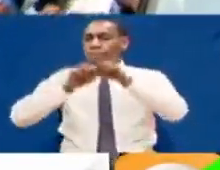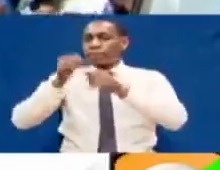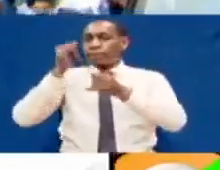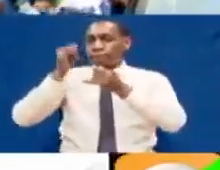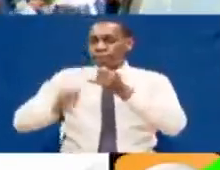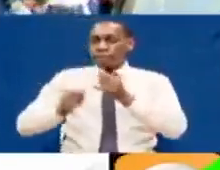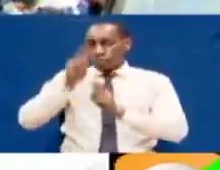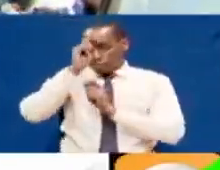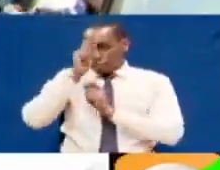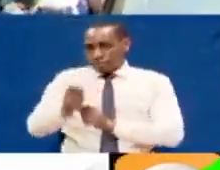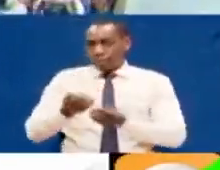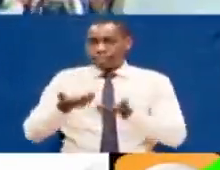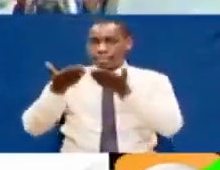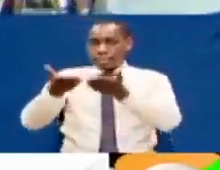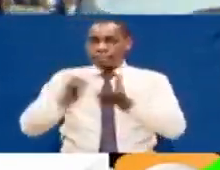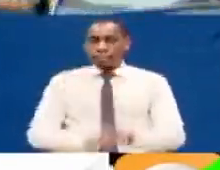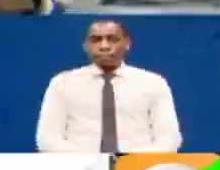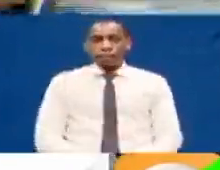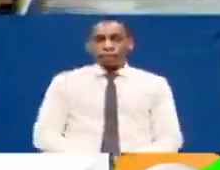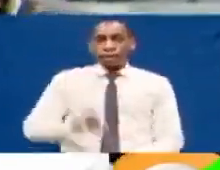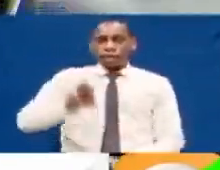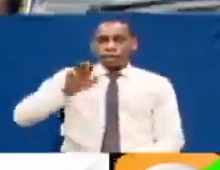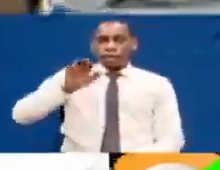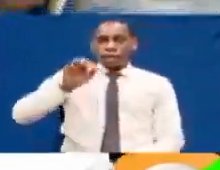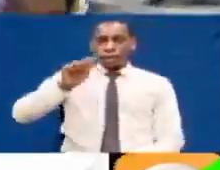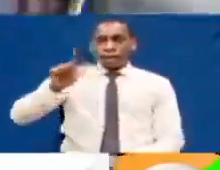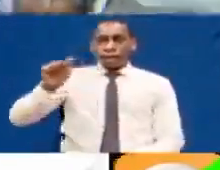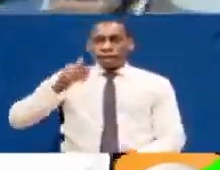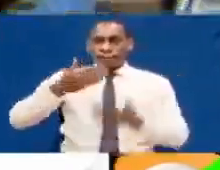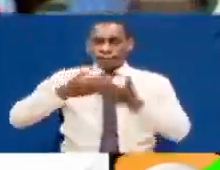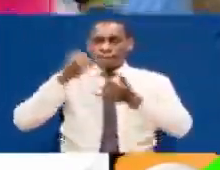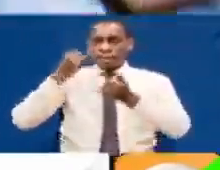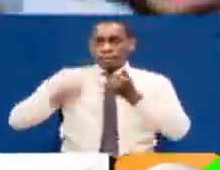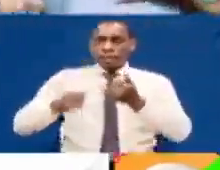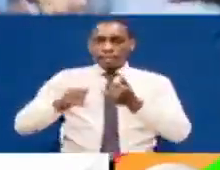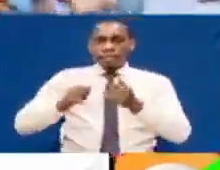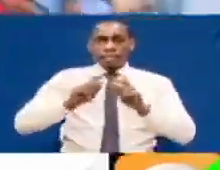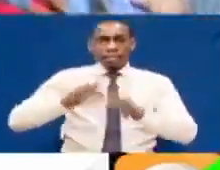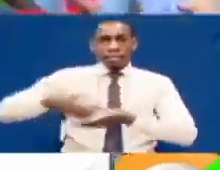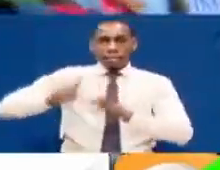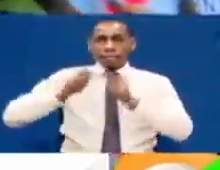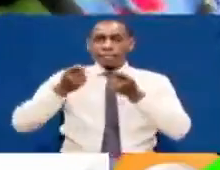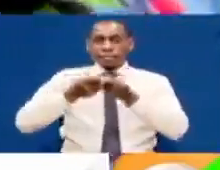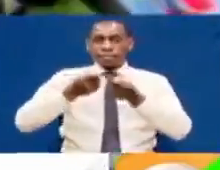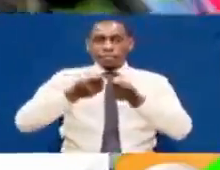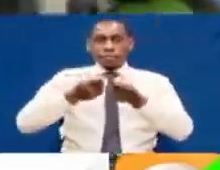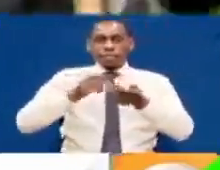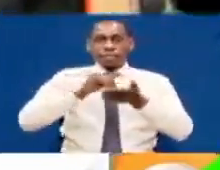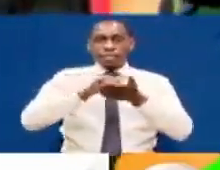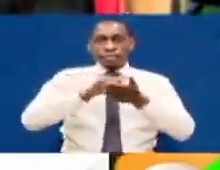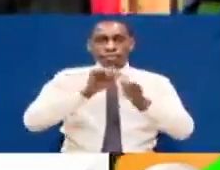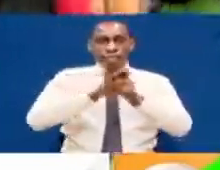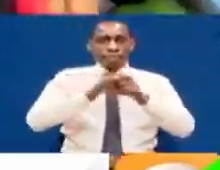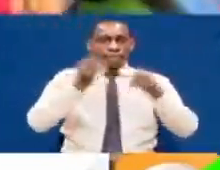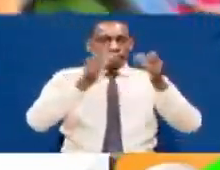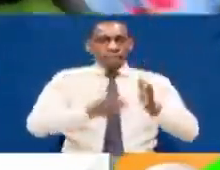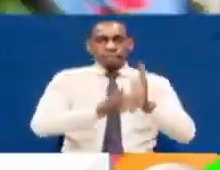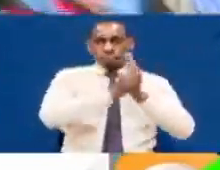pay their last respects. Makaka last played for Kenya Harlequins, a club with a rich history and ownership of its